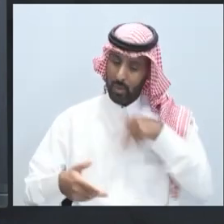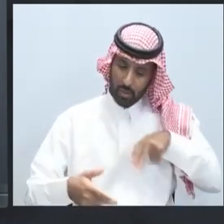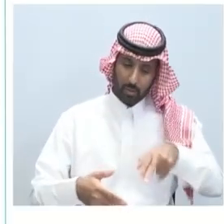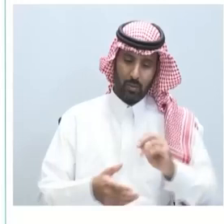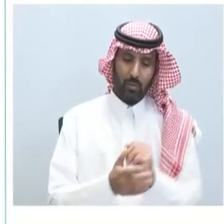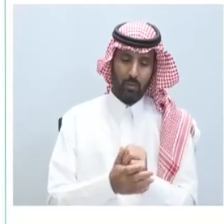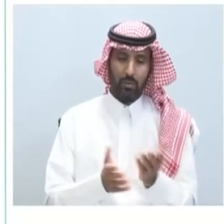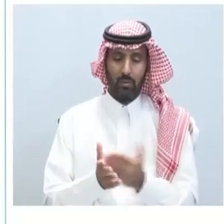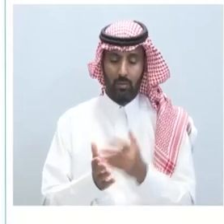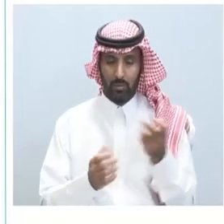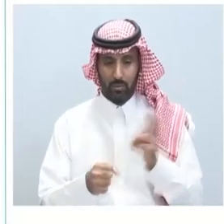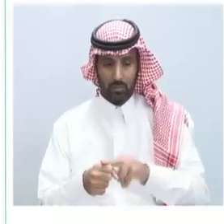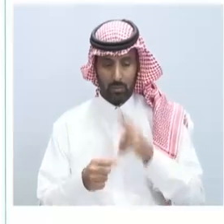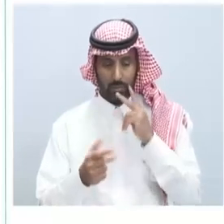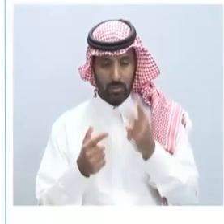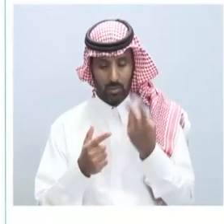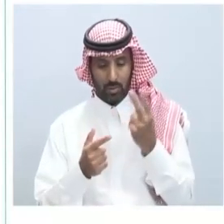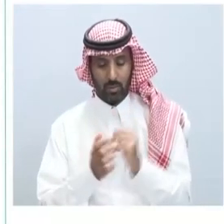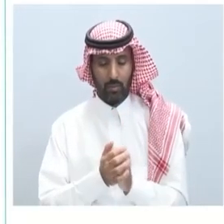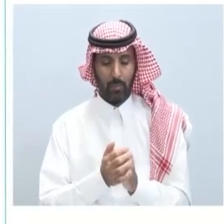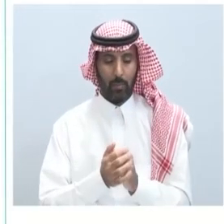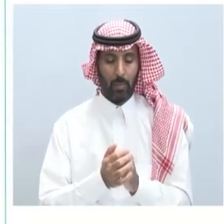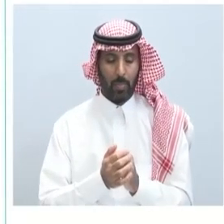flight. Let's see the second dilemma here.